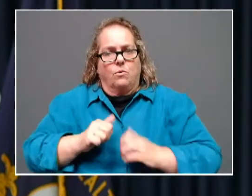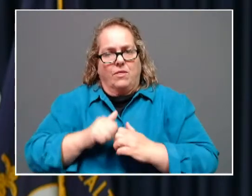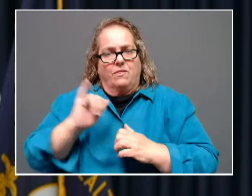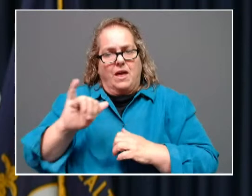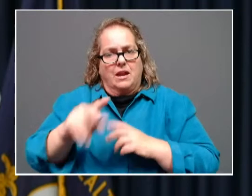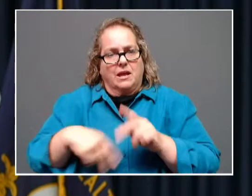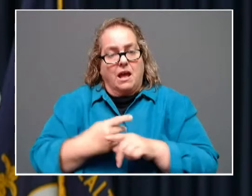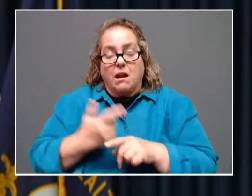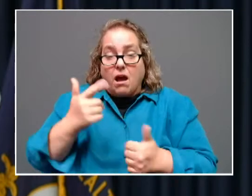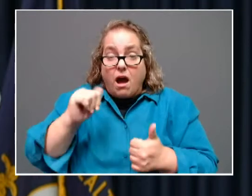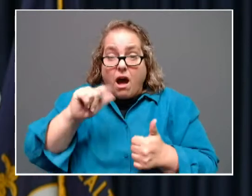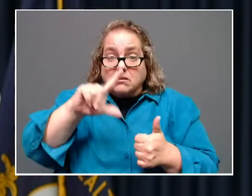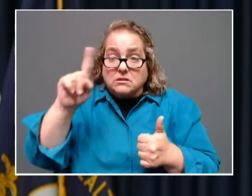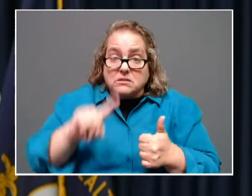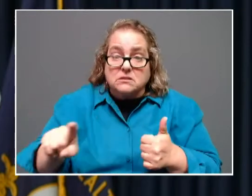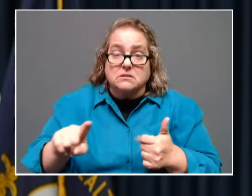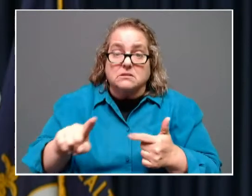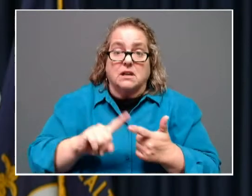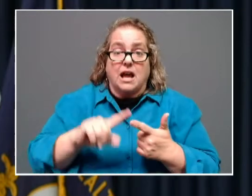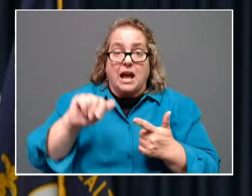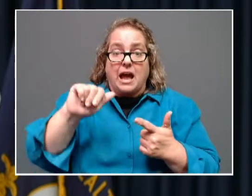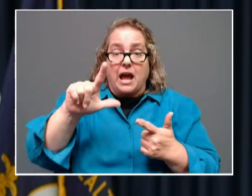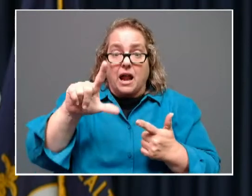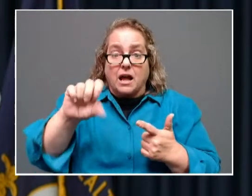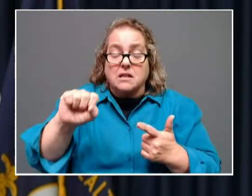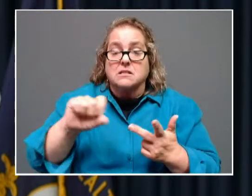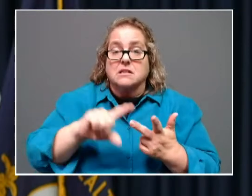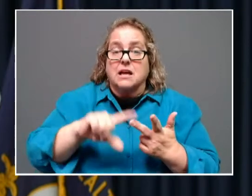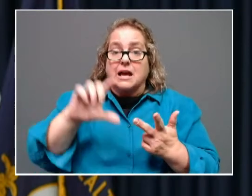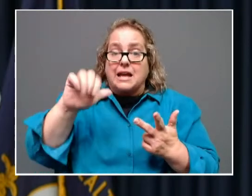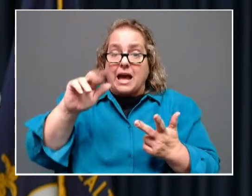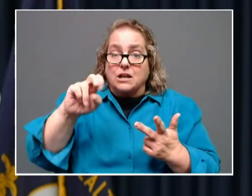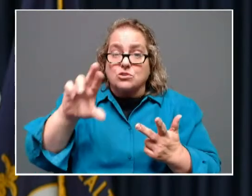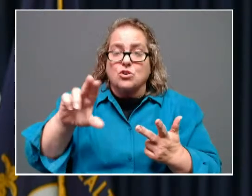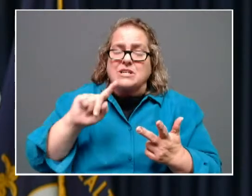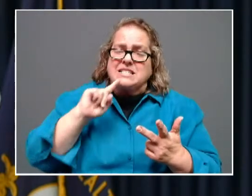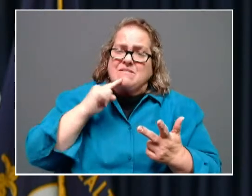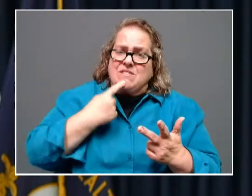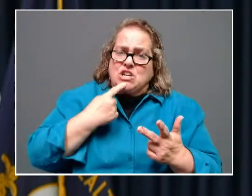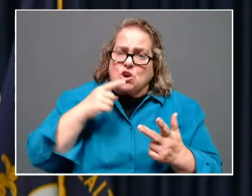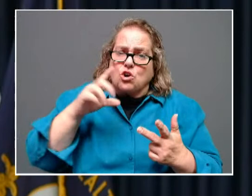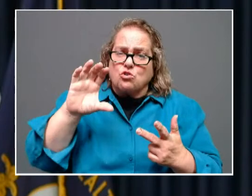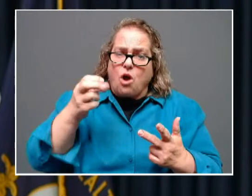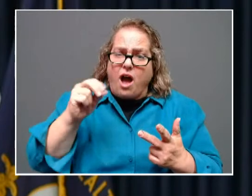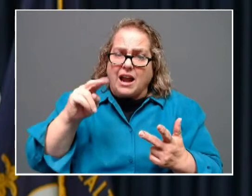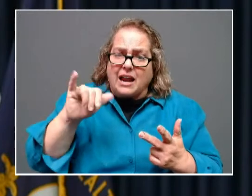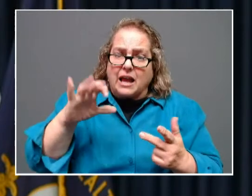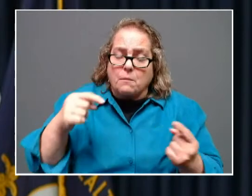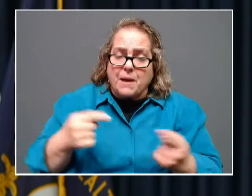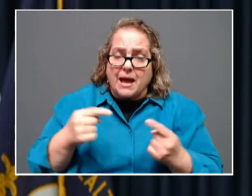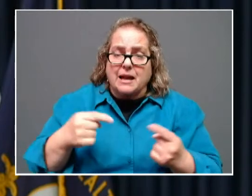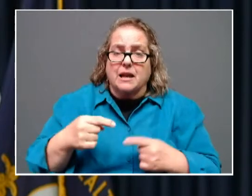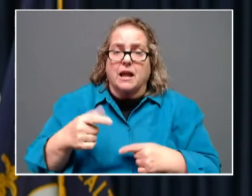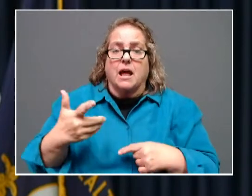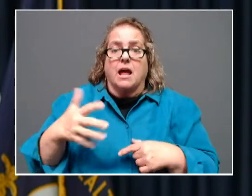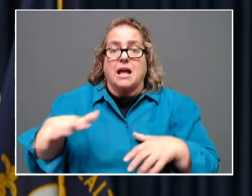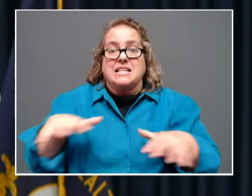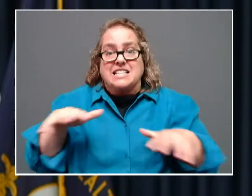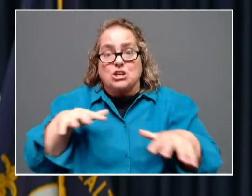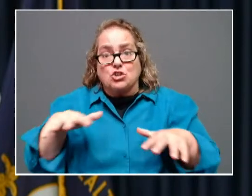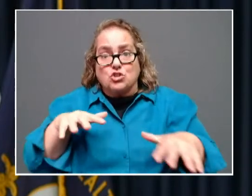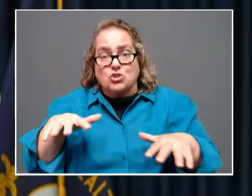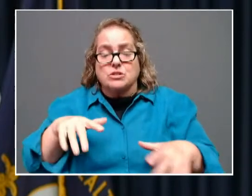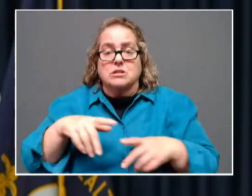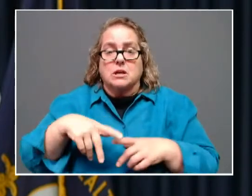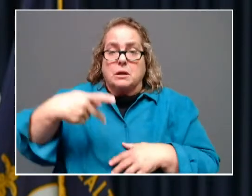Alzheimer's, ALS, cancer, severe and chronic pain, epilepsy and seizures, PTSD, and many